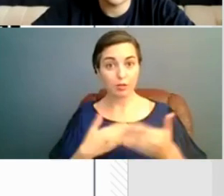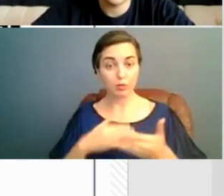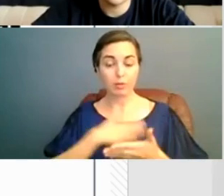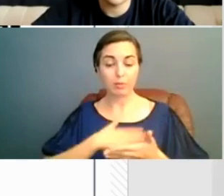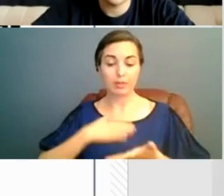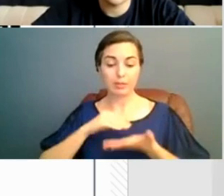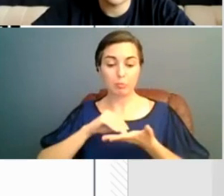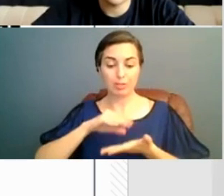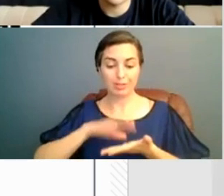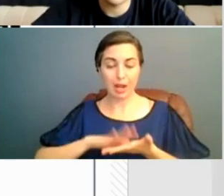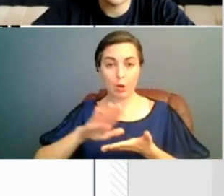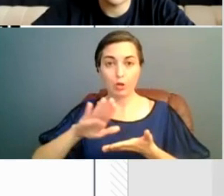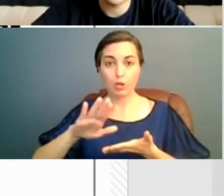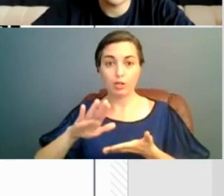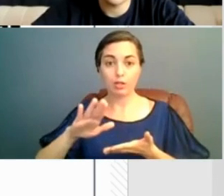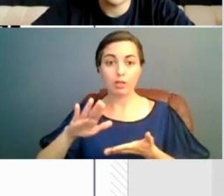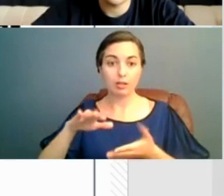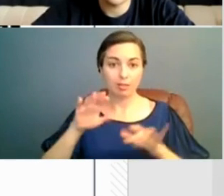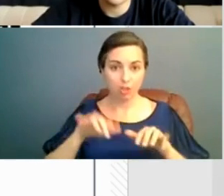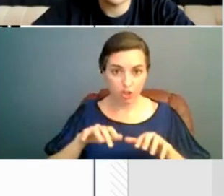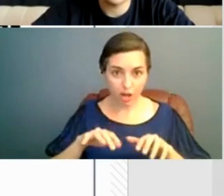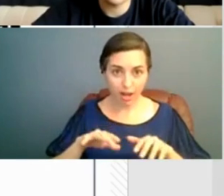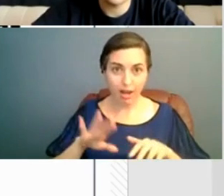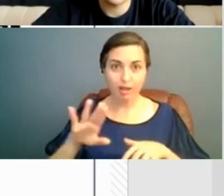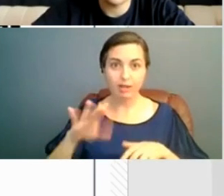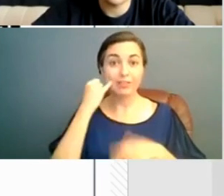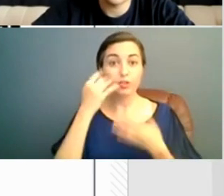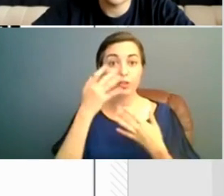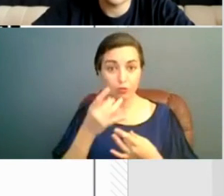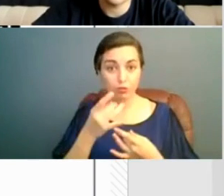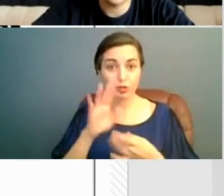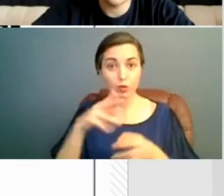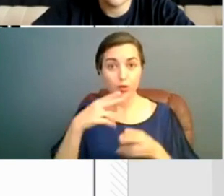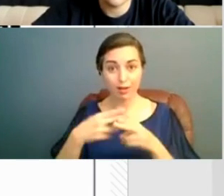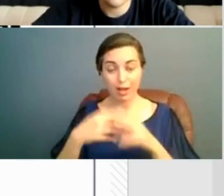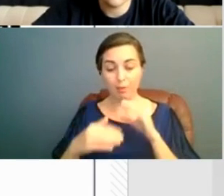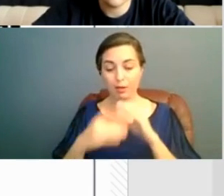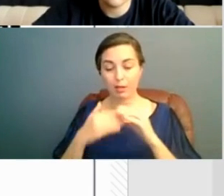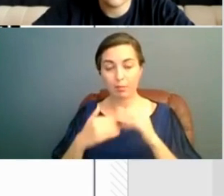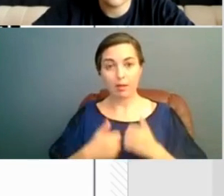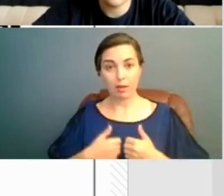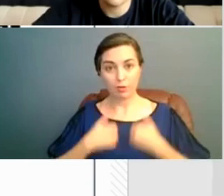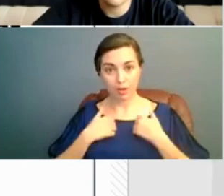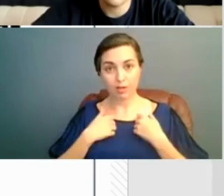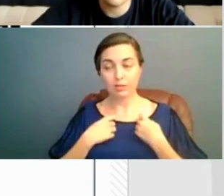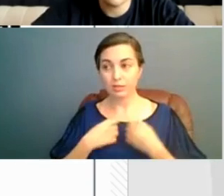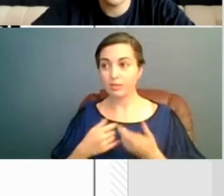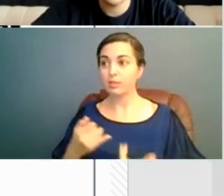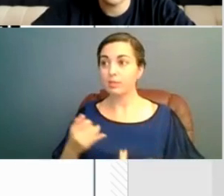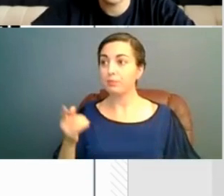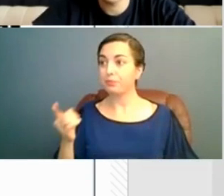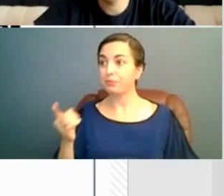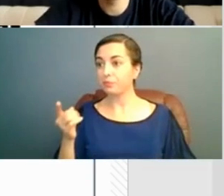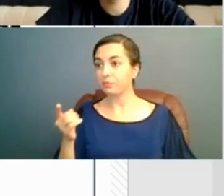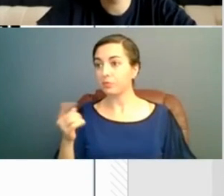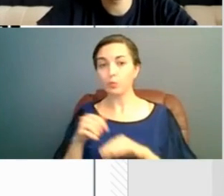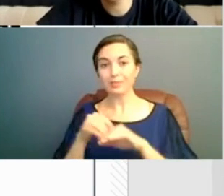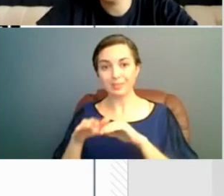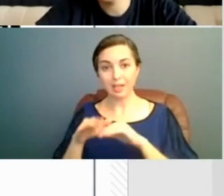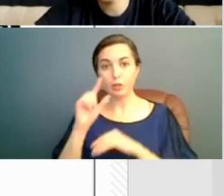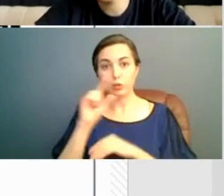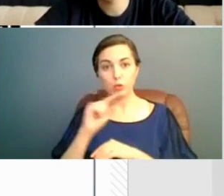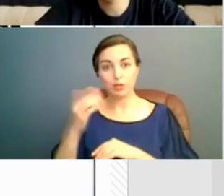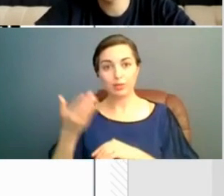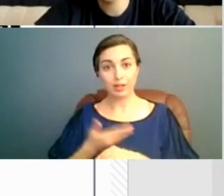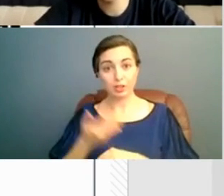address in the chat. And if you're new to our community, we'll have a brief phone call later this week. We'll send you a Google invitation. You tell